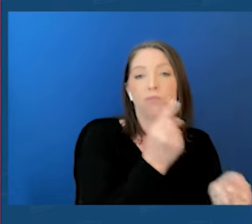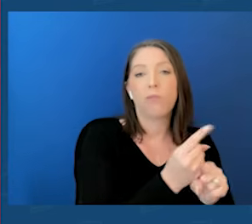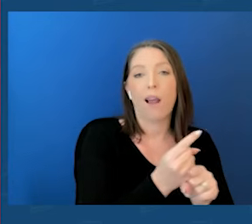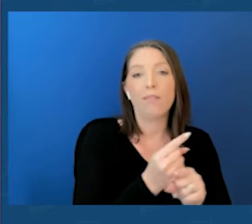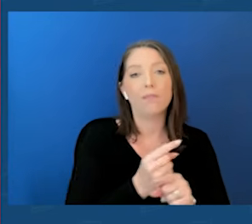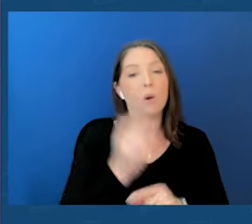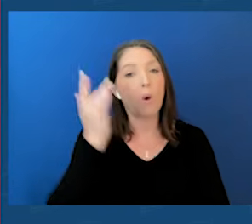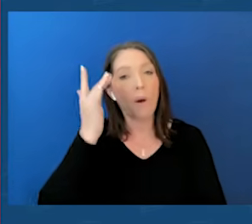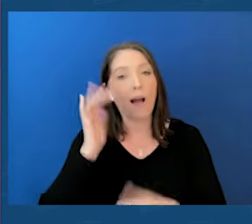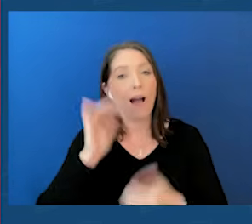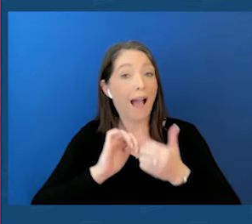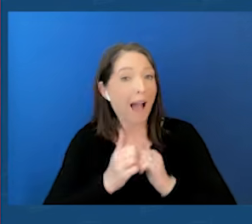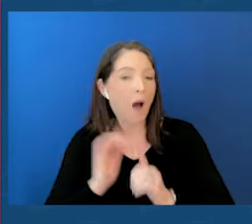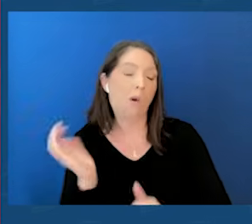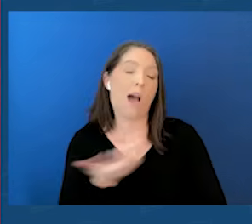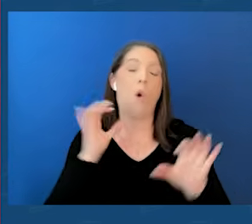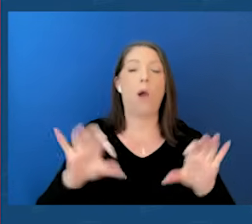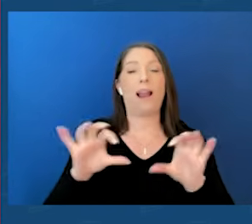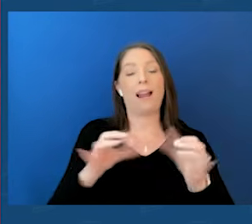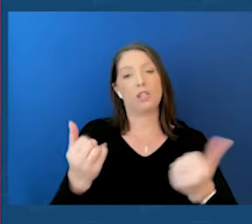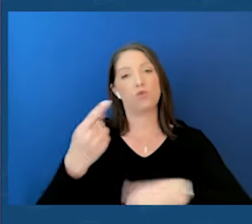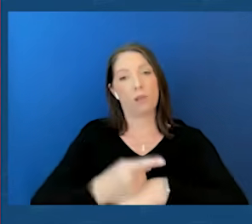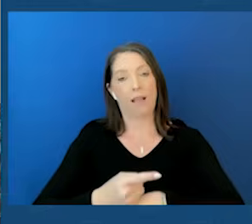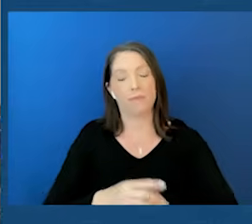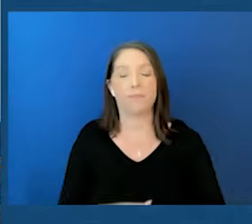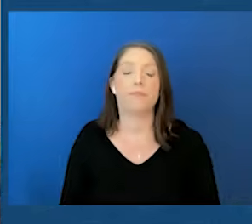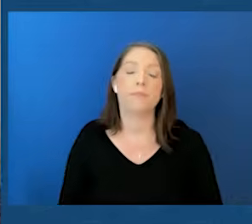today. Thank you very much.